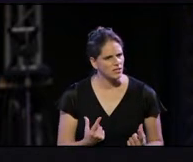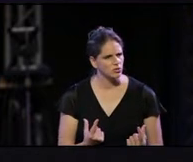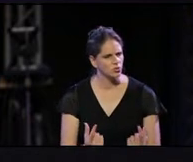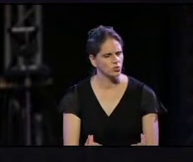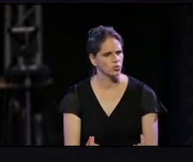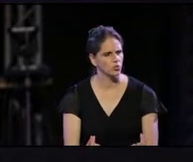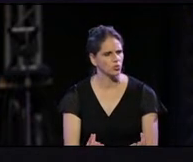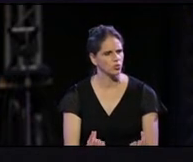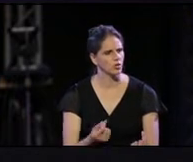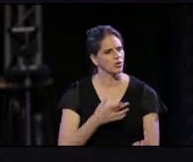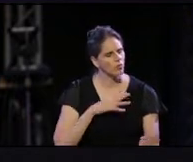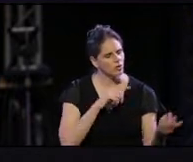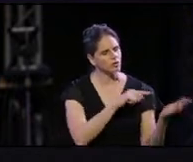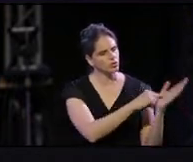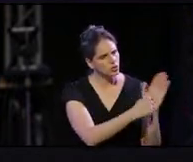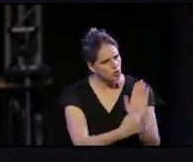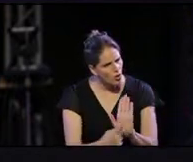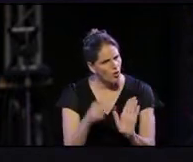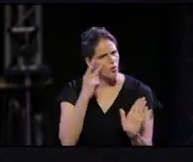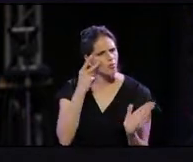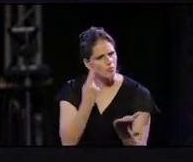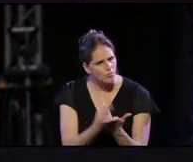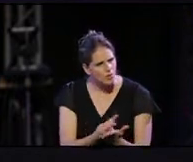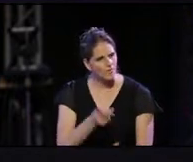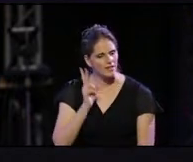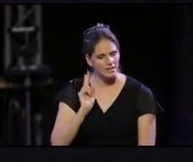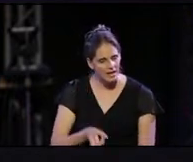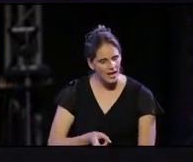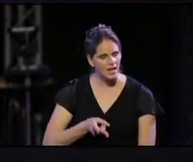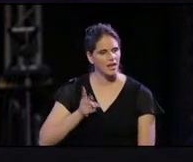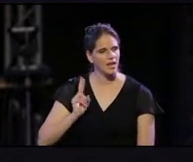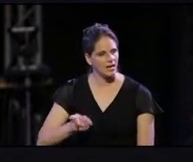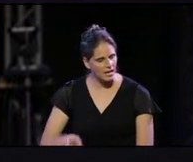is he wants to show them again and again and again